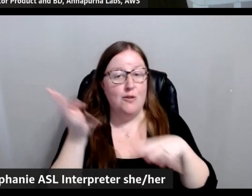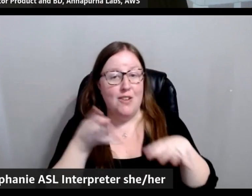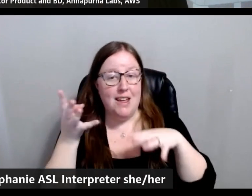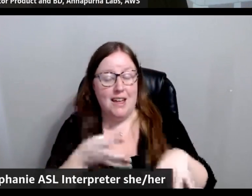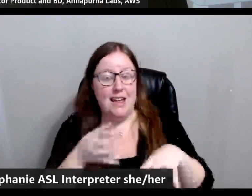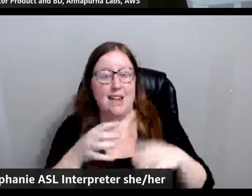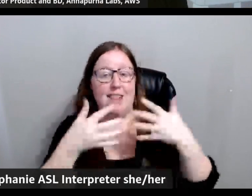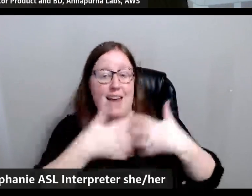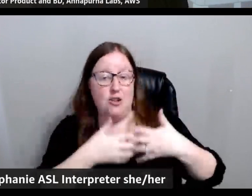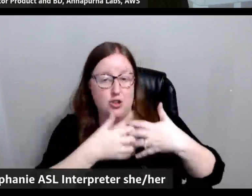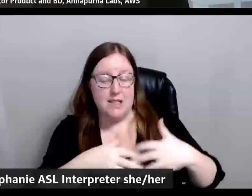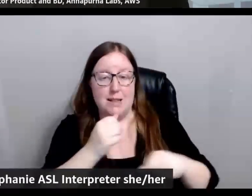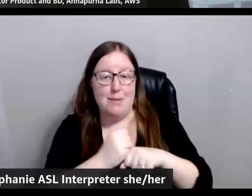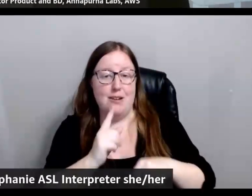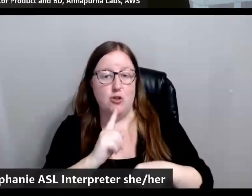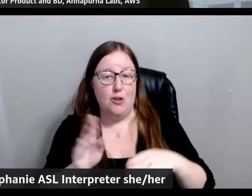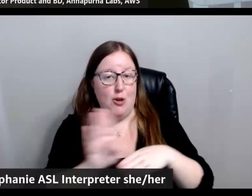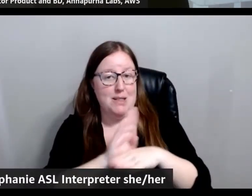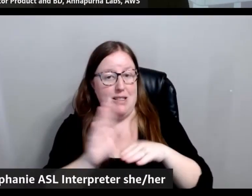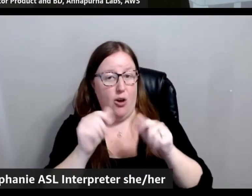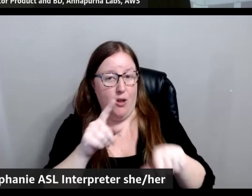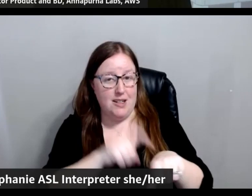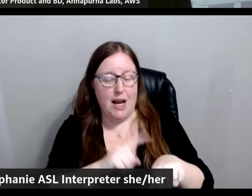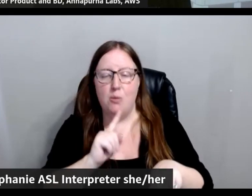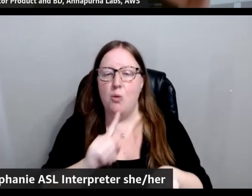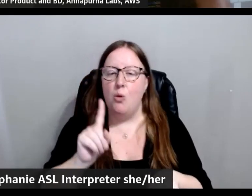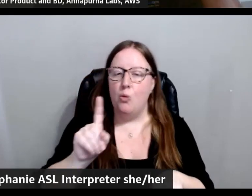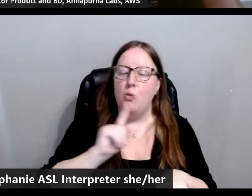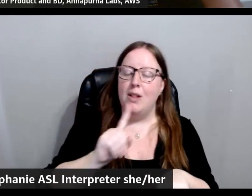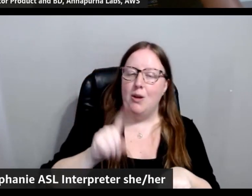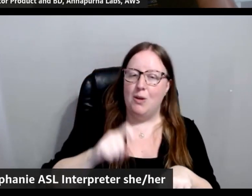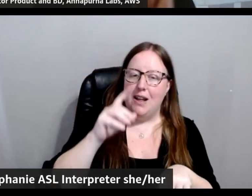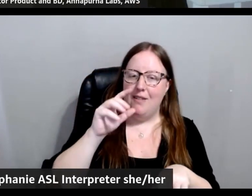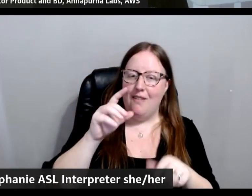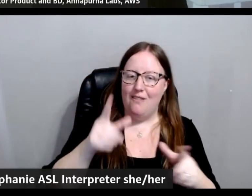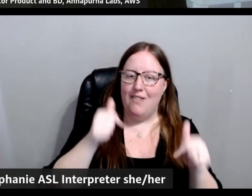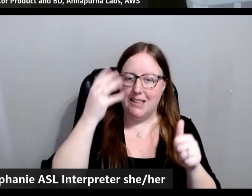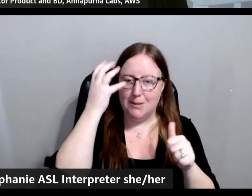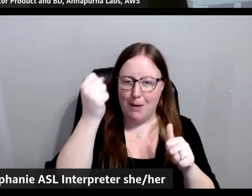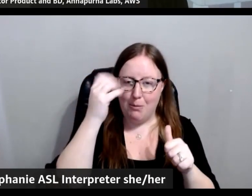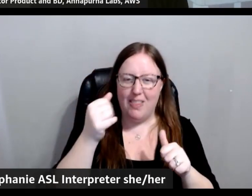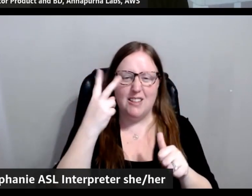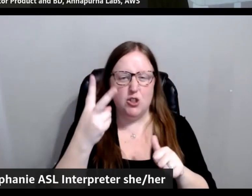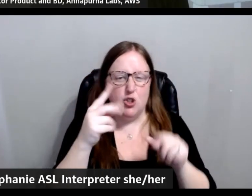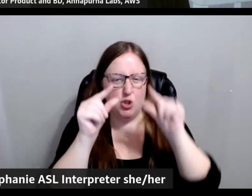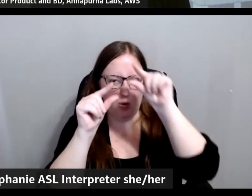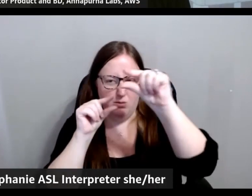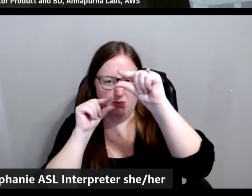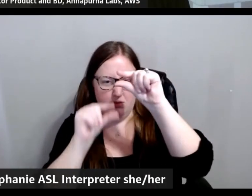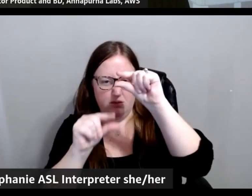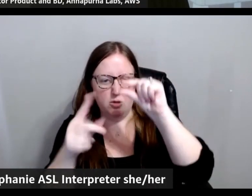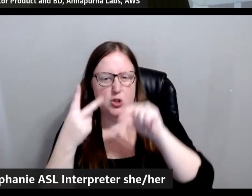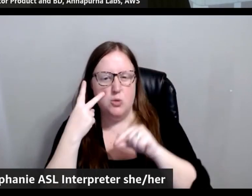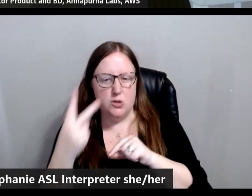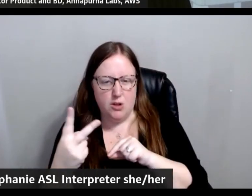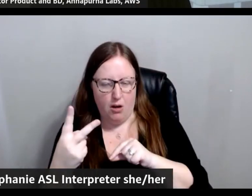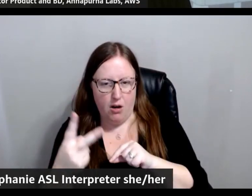and make sure they're busy all the time, we also need very fast memory. So those are the two smaller chunks you saw there. Those